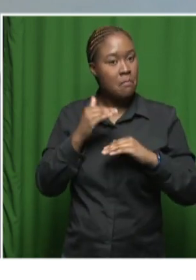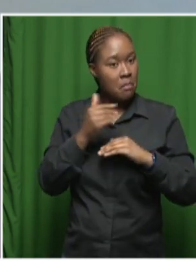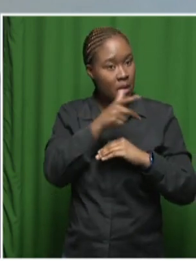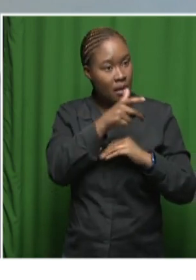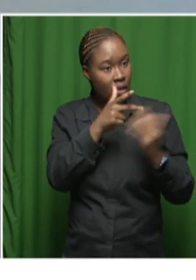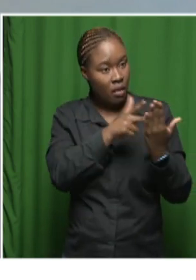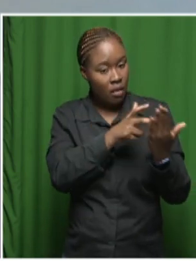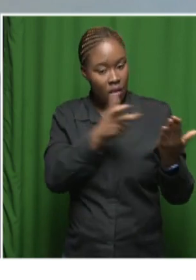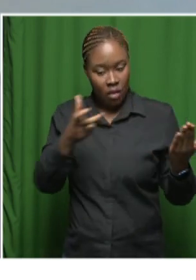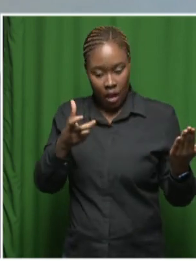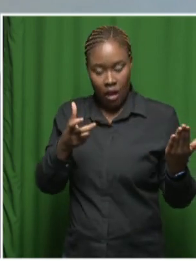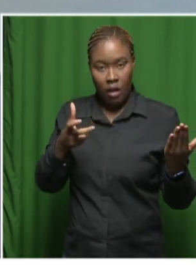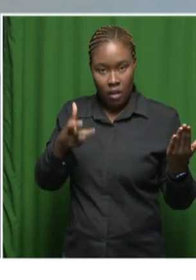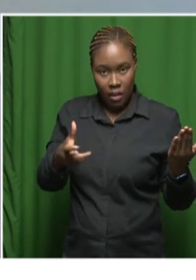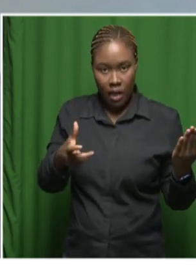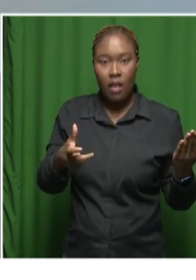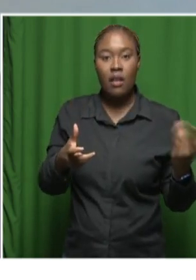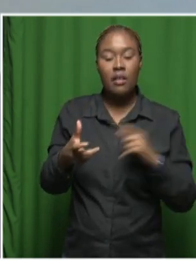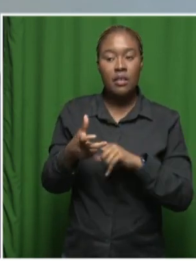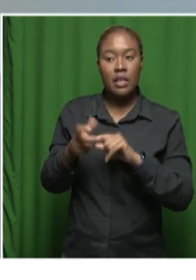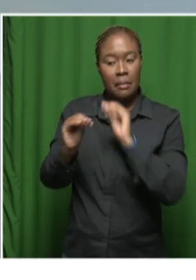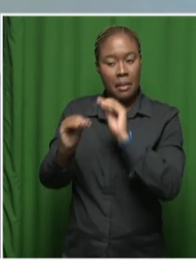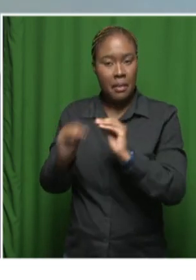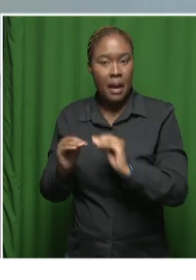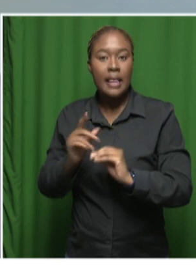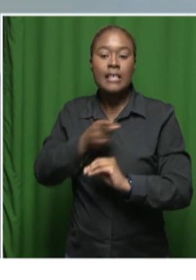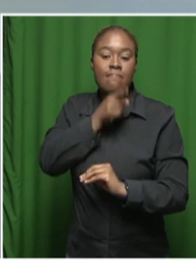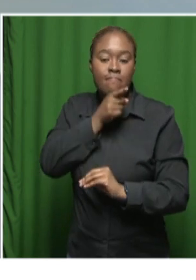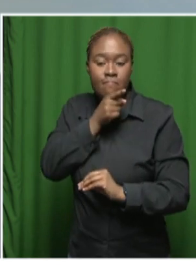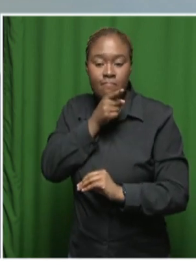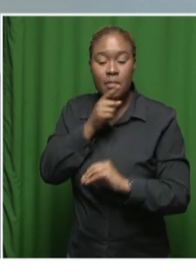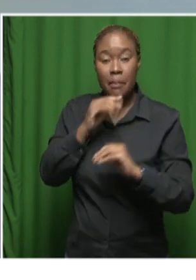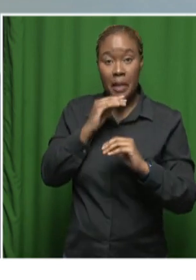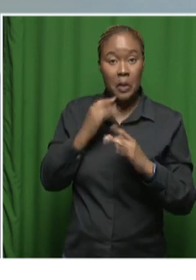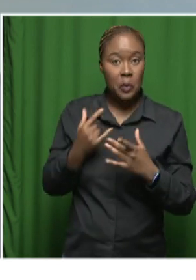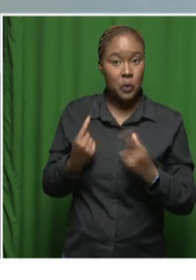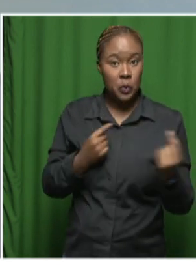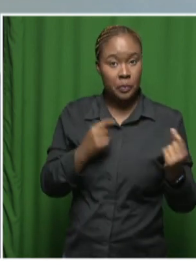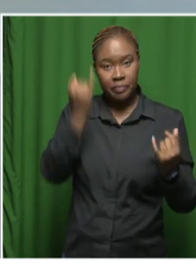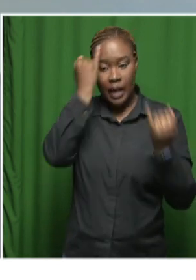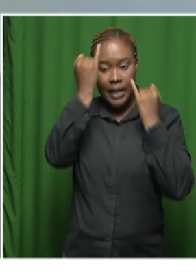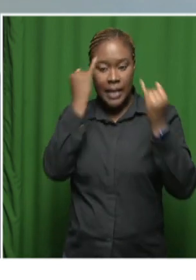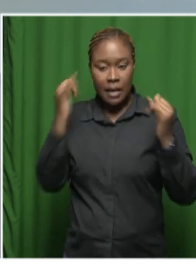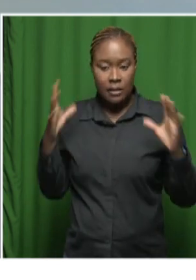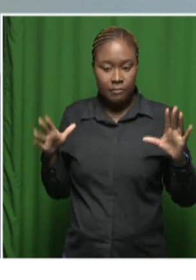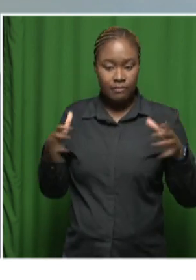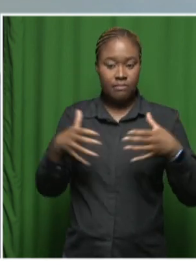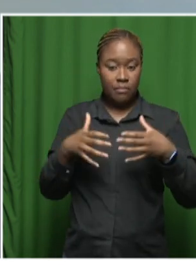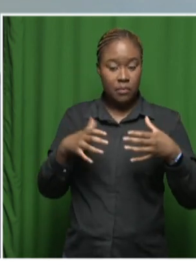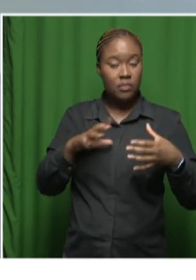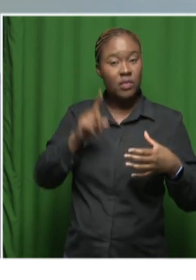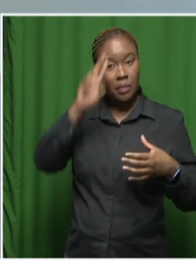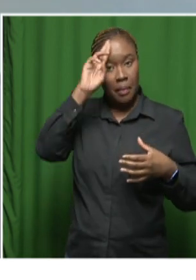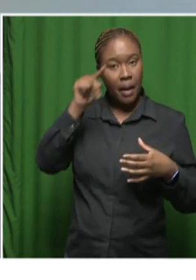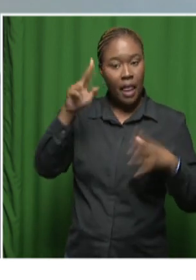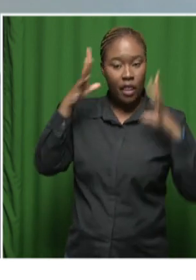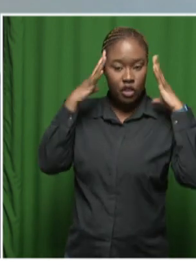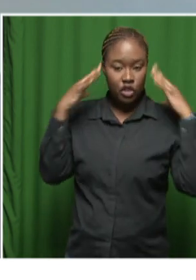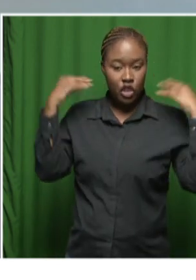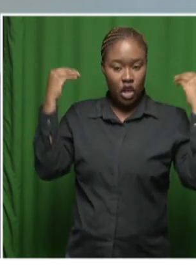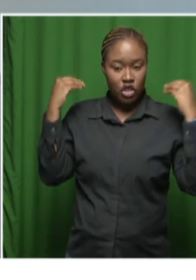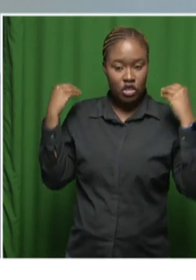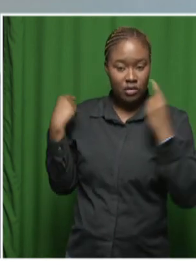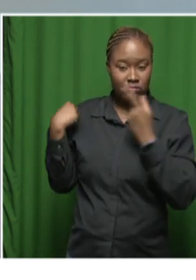actual idea that came out of that was to just come together. And because the Dutch have been very instrumental over the last